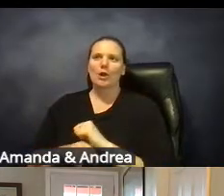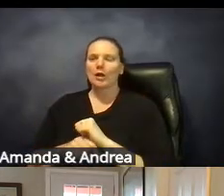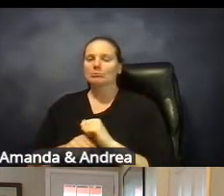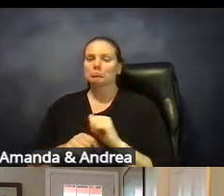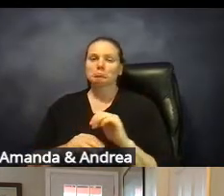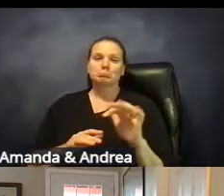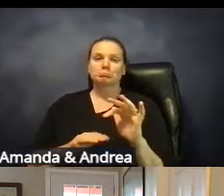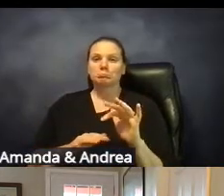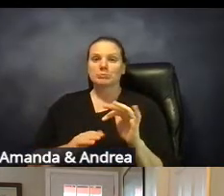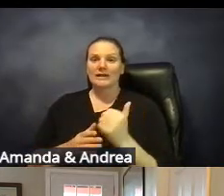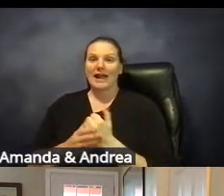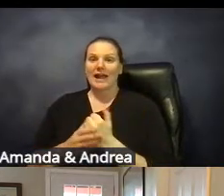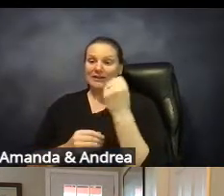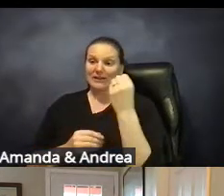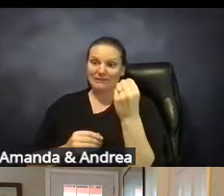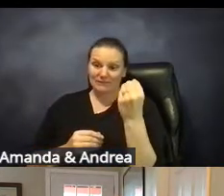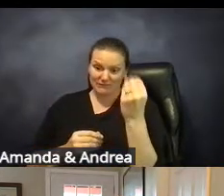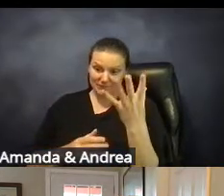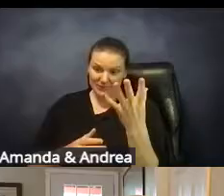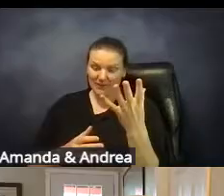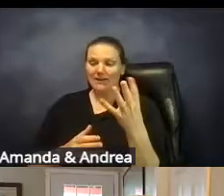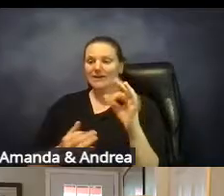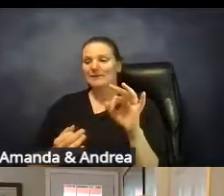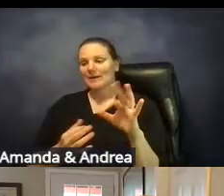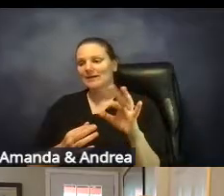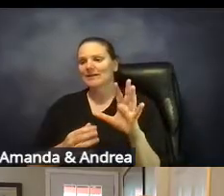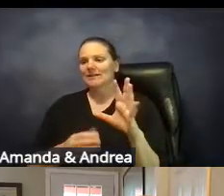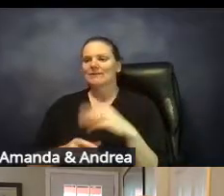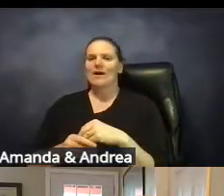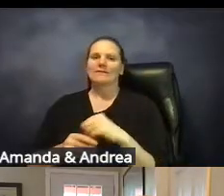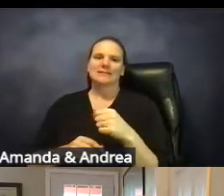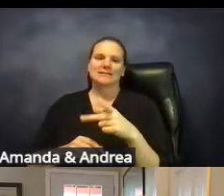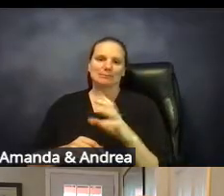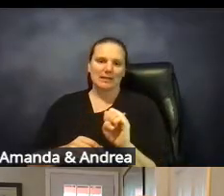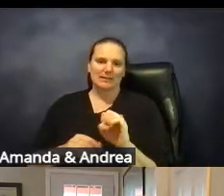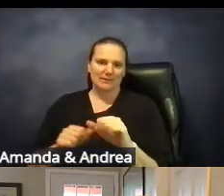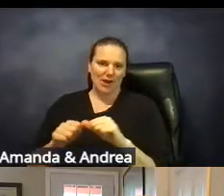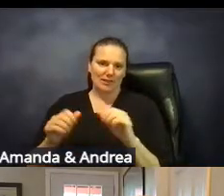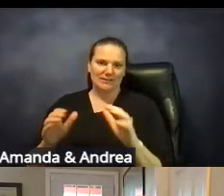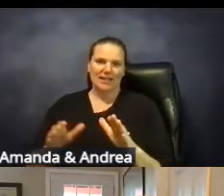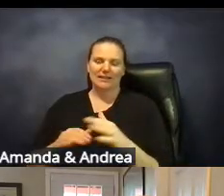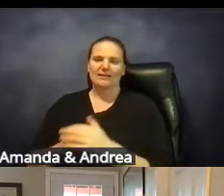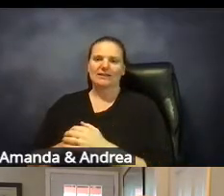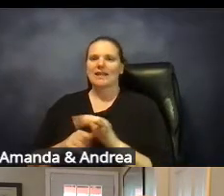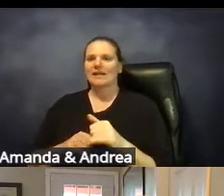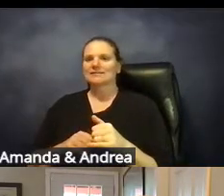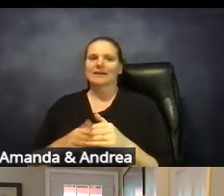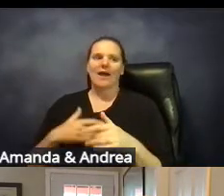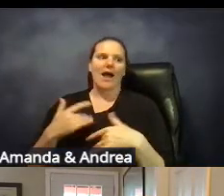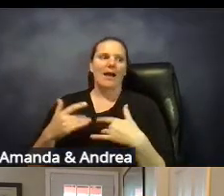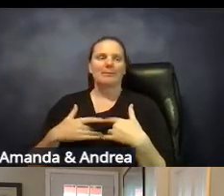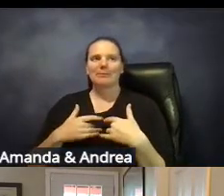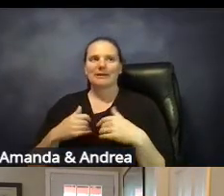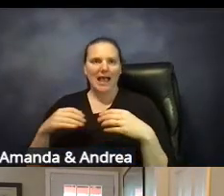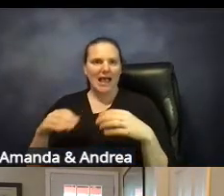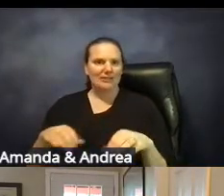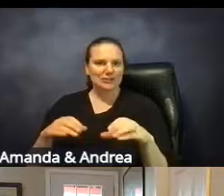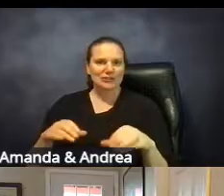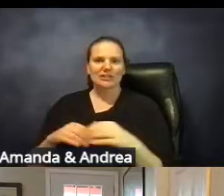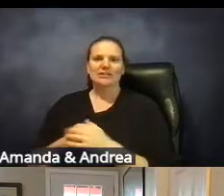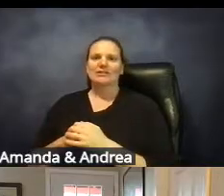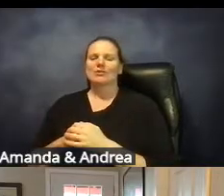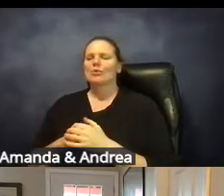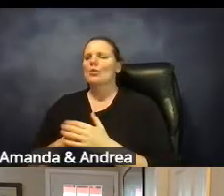input and be really present in the space with our architects. So there's a little kind of hype and call to action and just kind of all the things